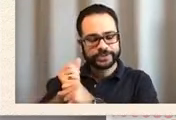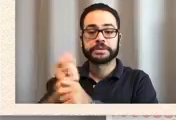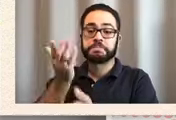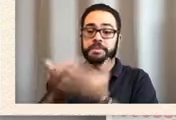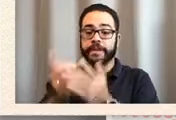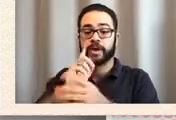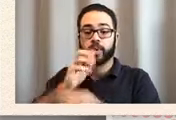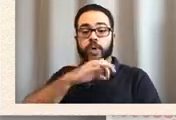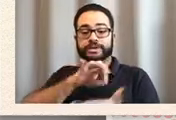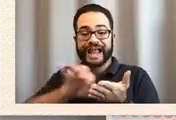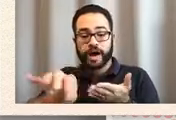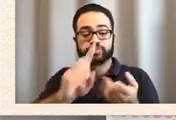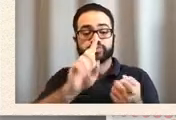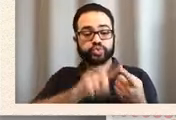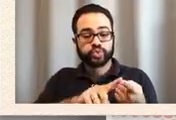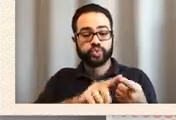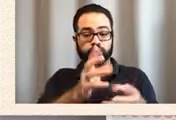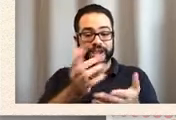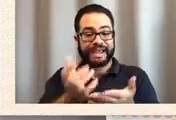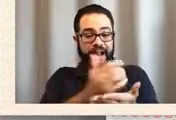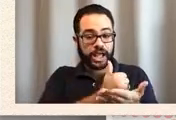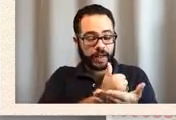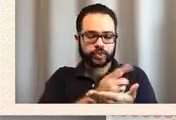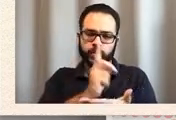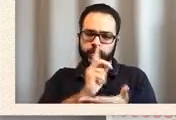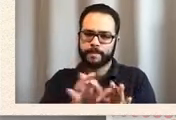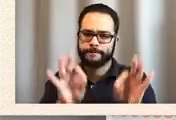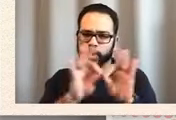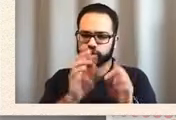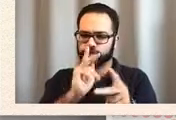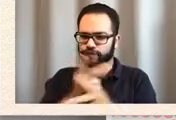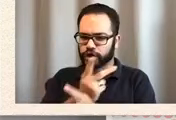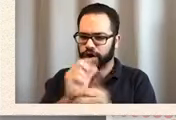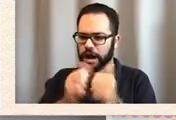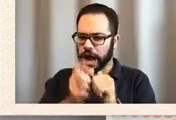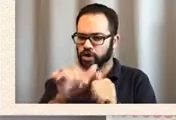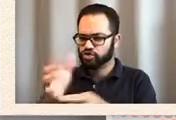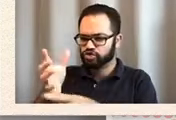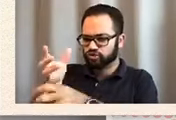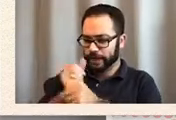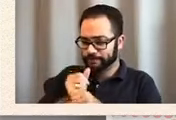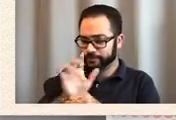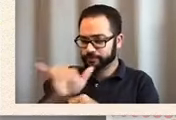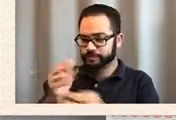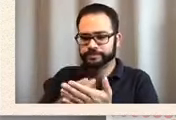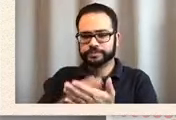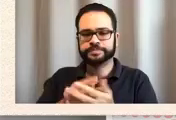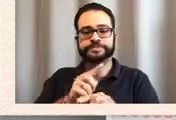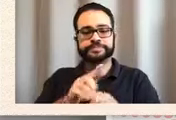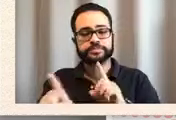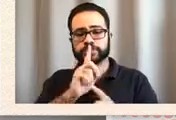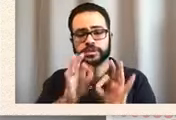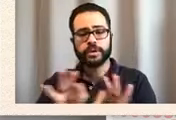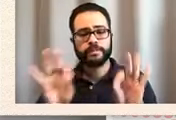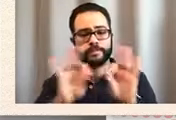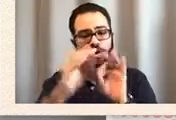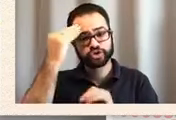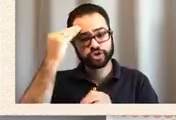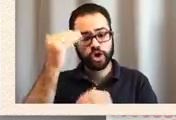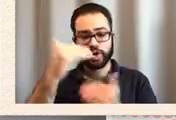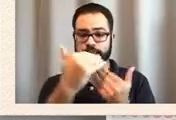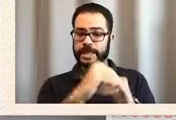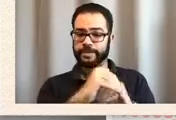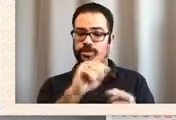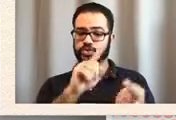just important to plan for that out. But yeah, it can receive an inheritance, but it's important to know it is limited to $15,000